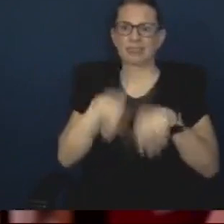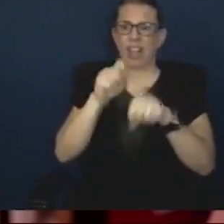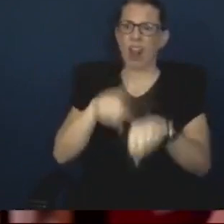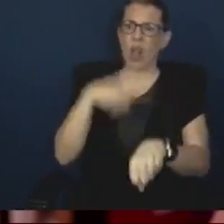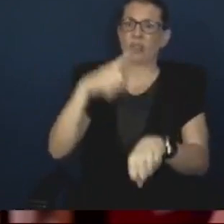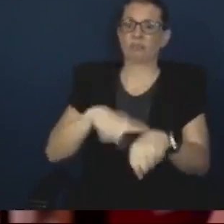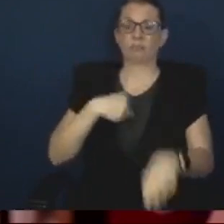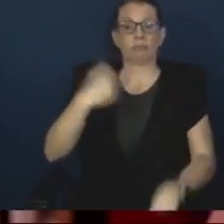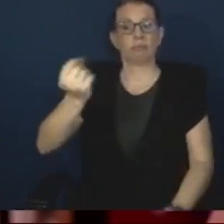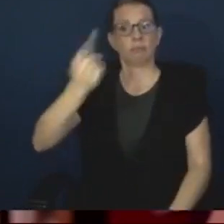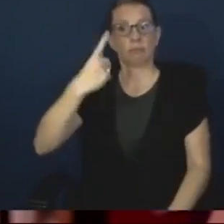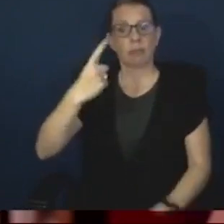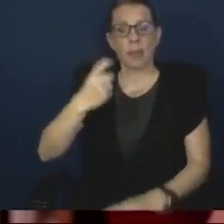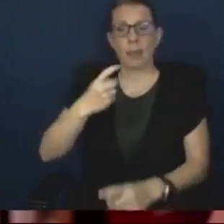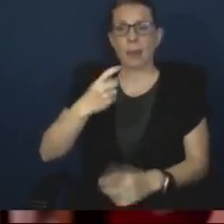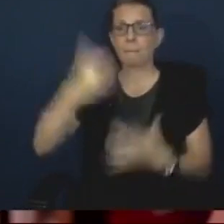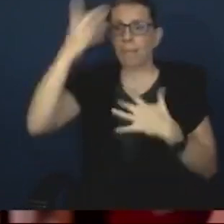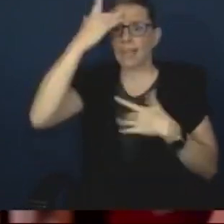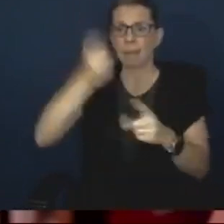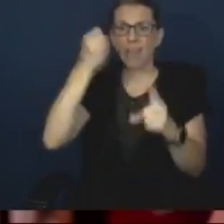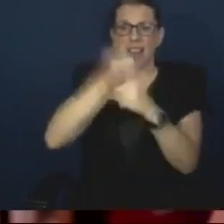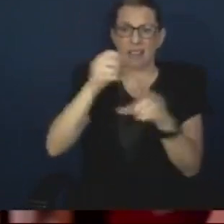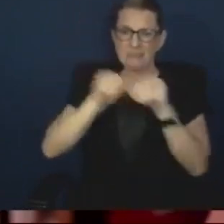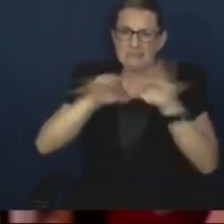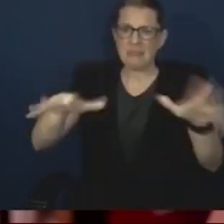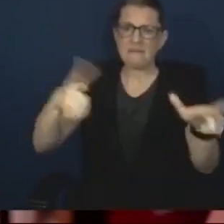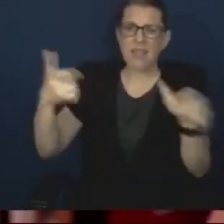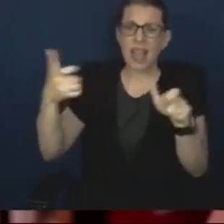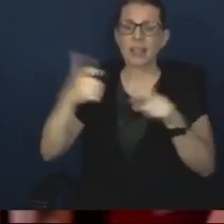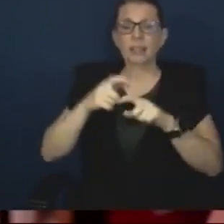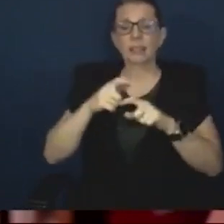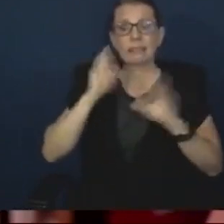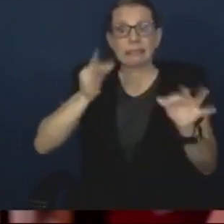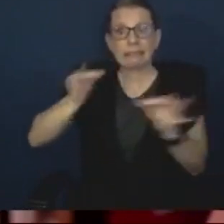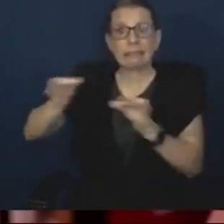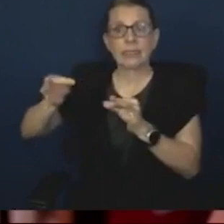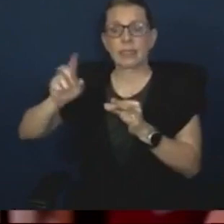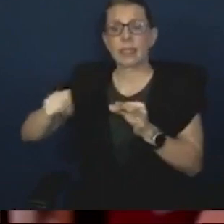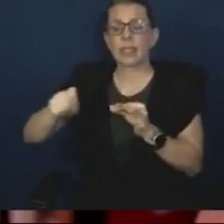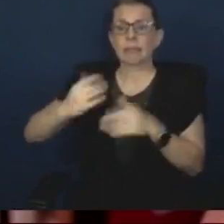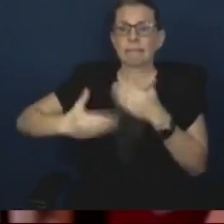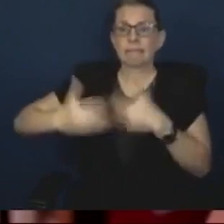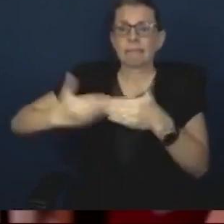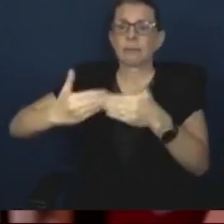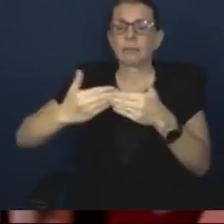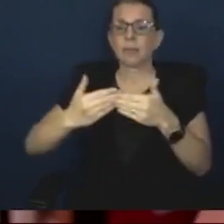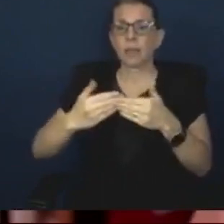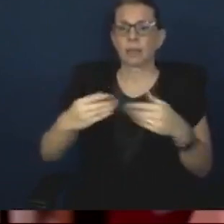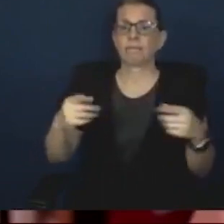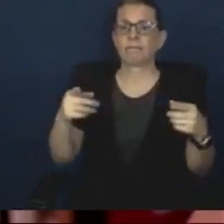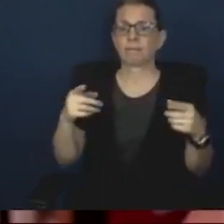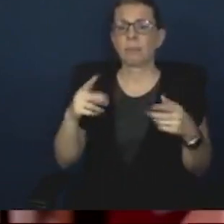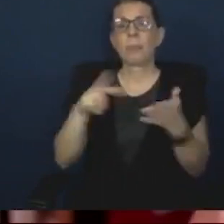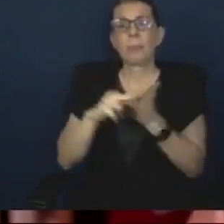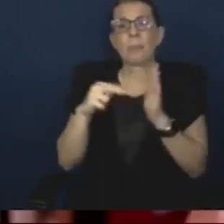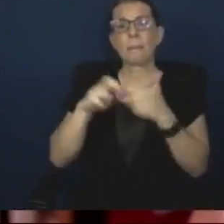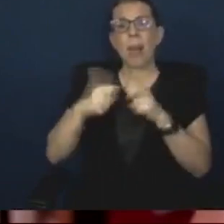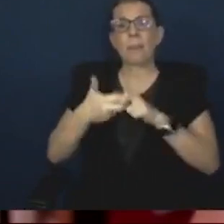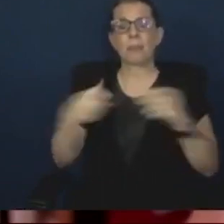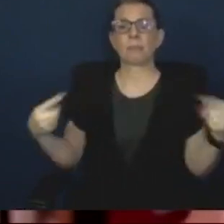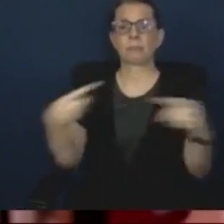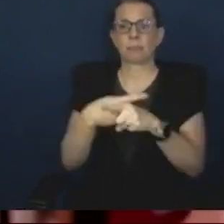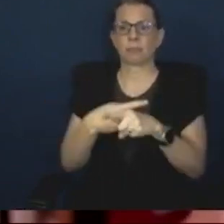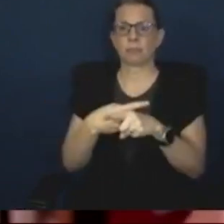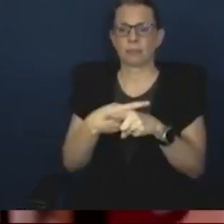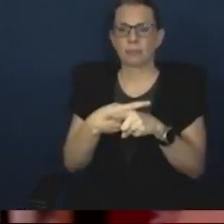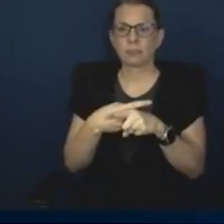that a pandemic moves quickly and we need to make decisions. And that's the problem we're running into. The two are clashing. Yeah, we describe it as building the